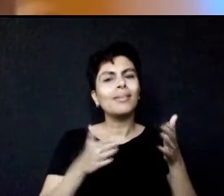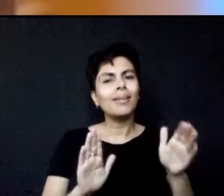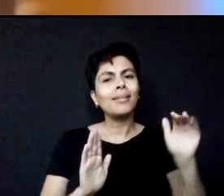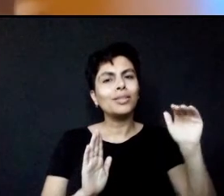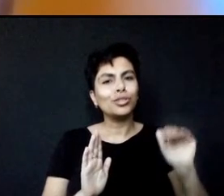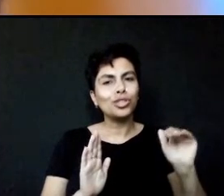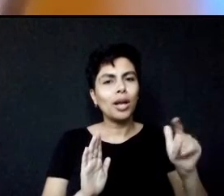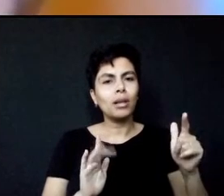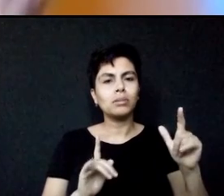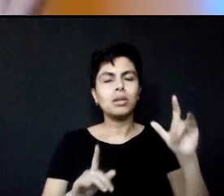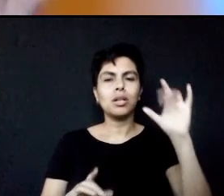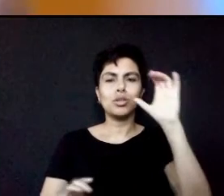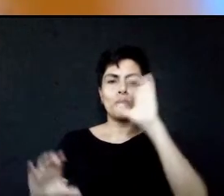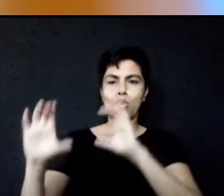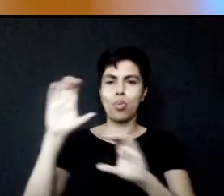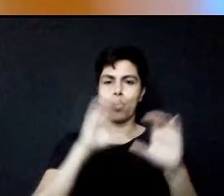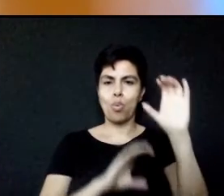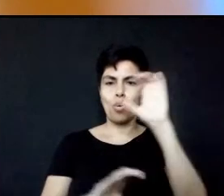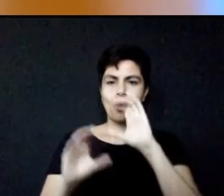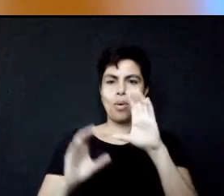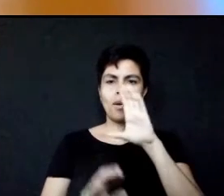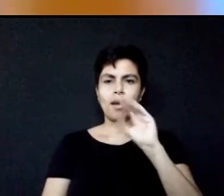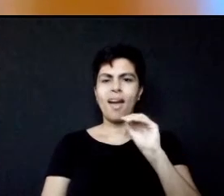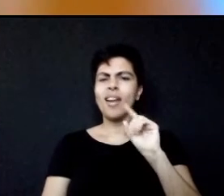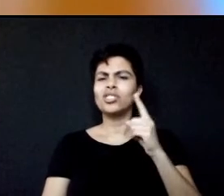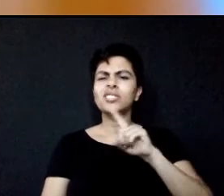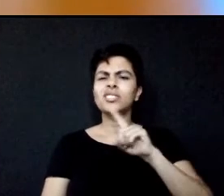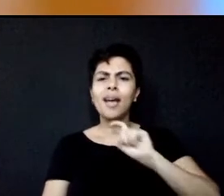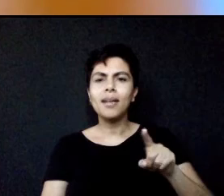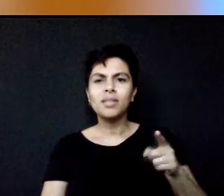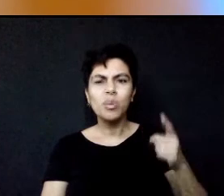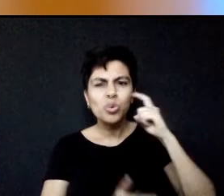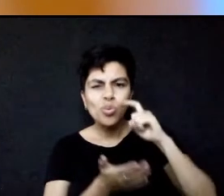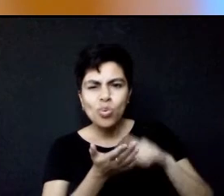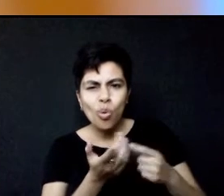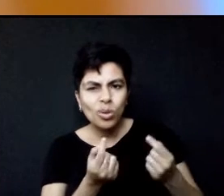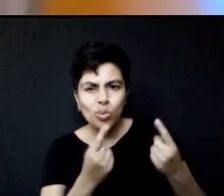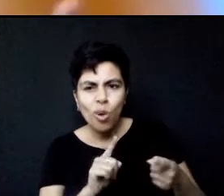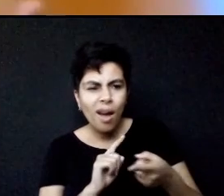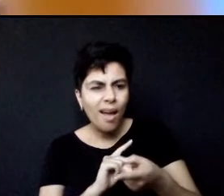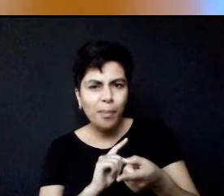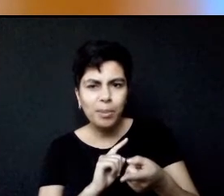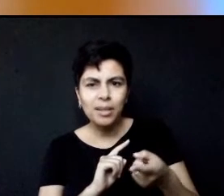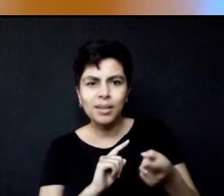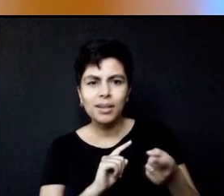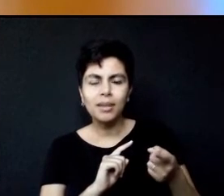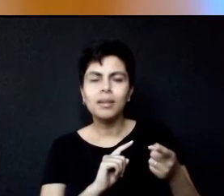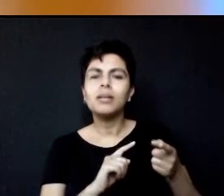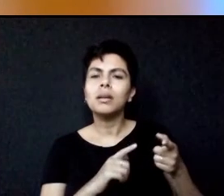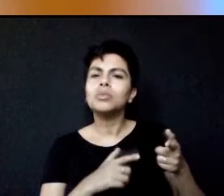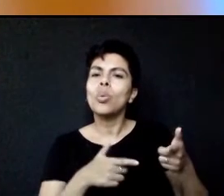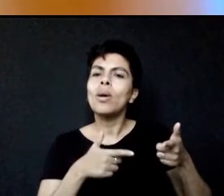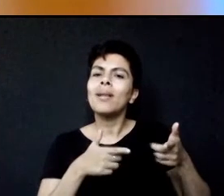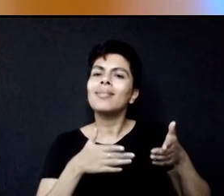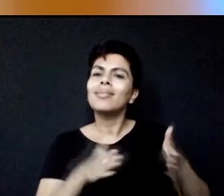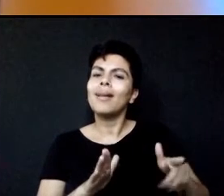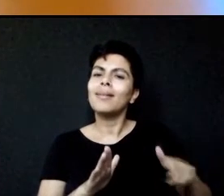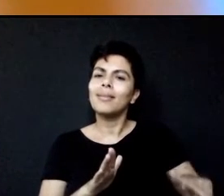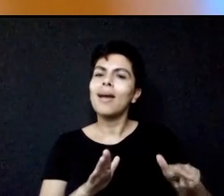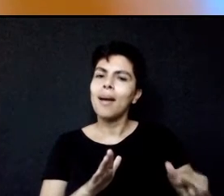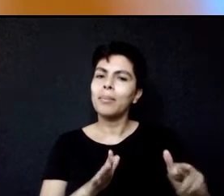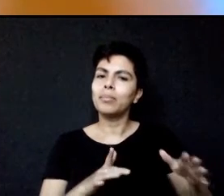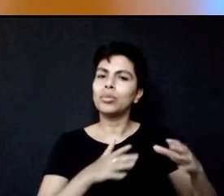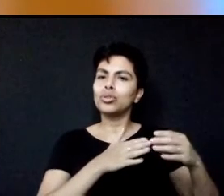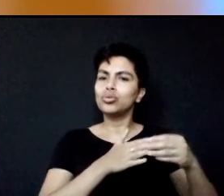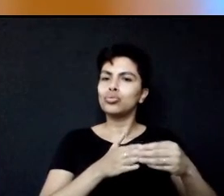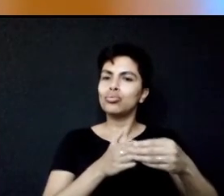letting the child explore and just asking them, like, what do you notice is happening? What do you see? And really letting them kind of